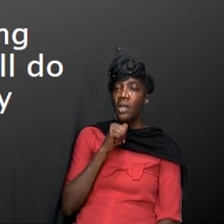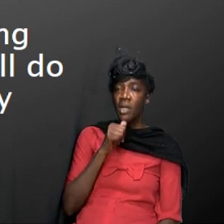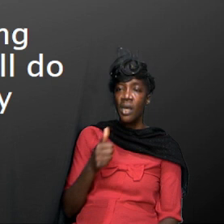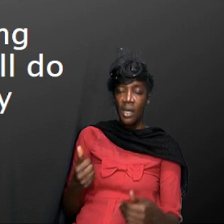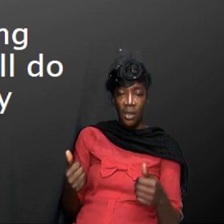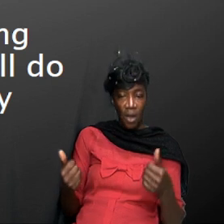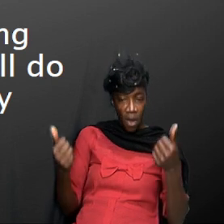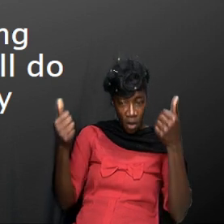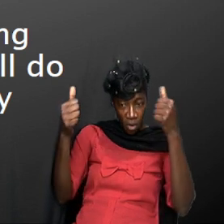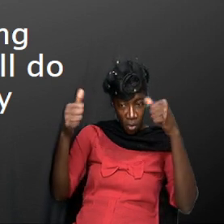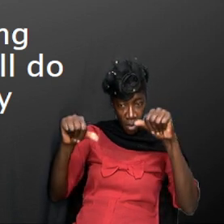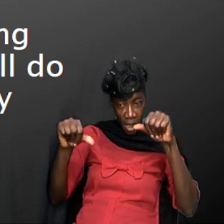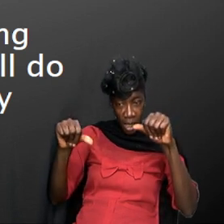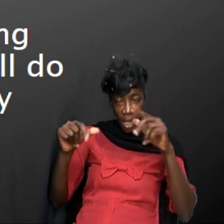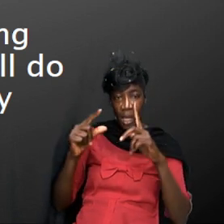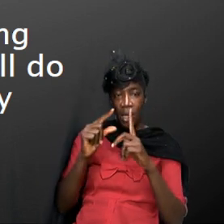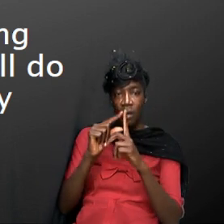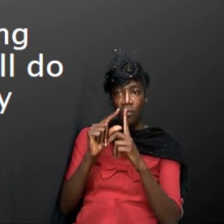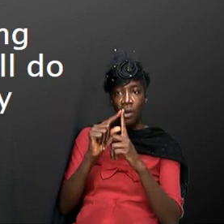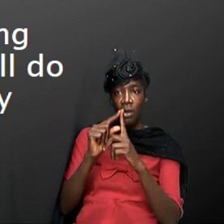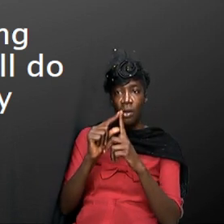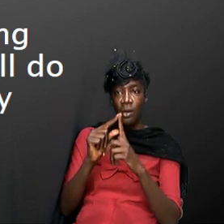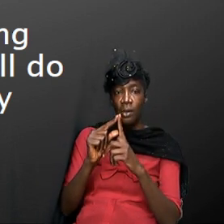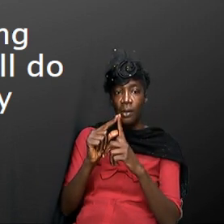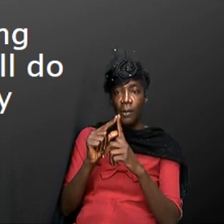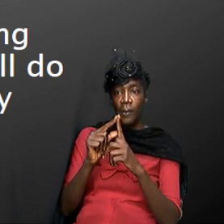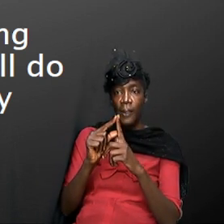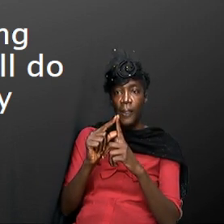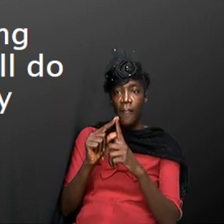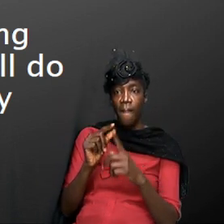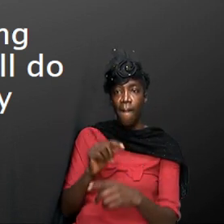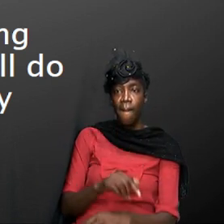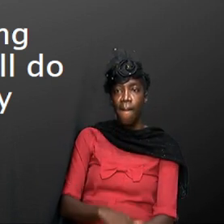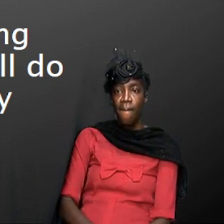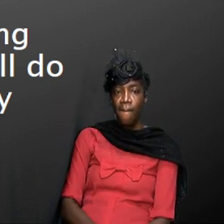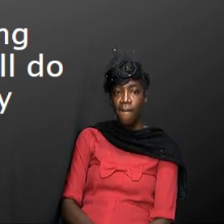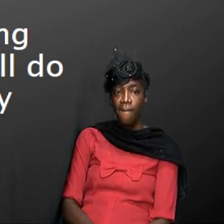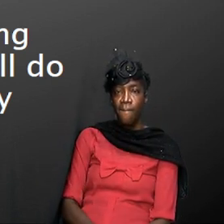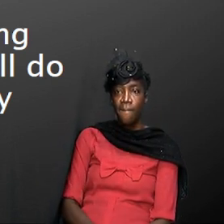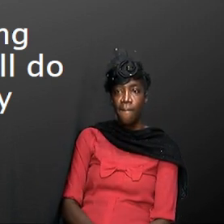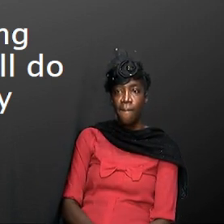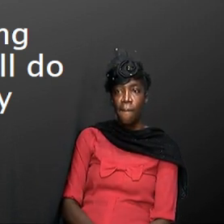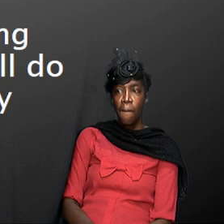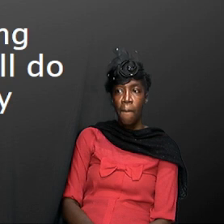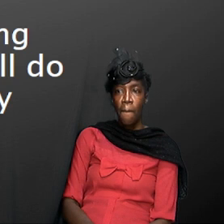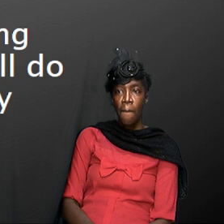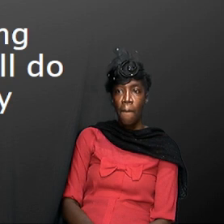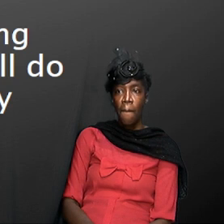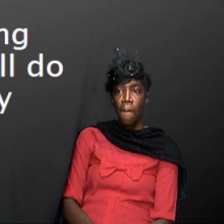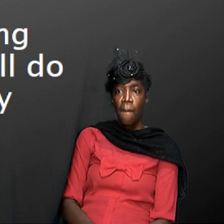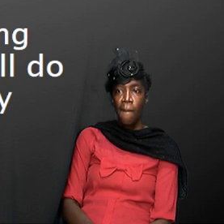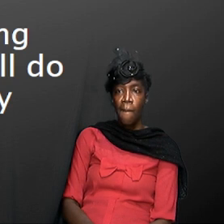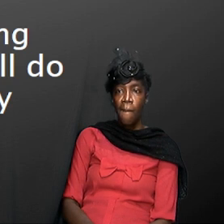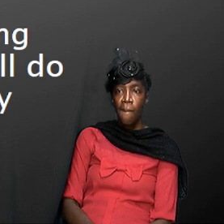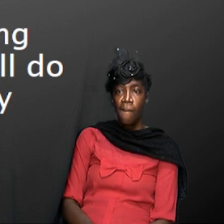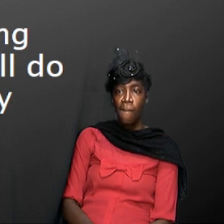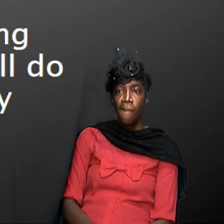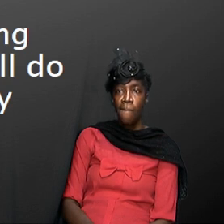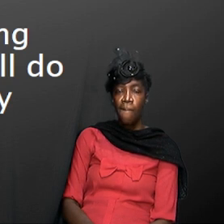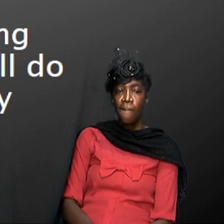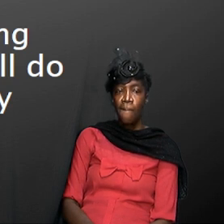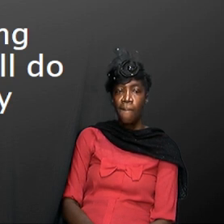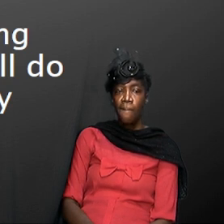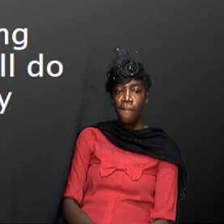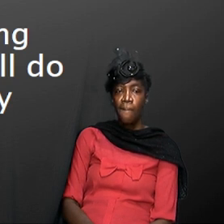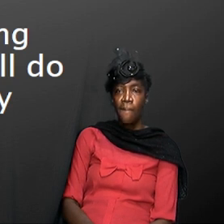disobedience of his word. But on the contrary, if we walk